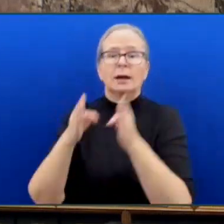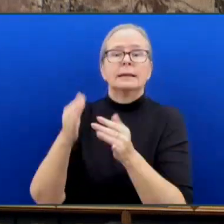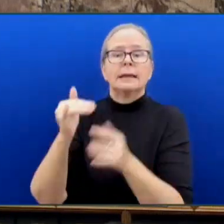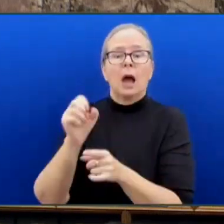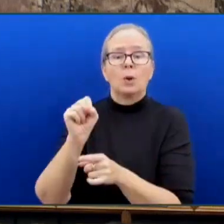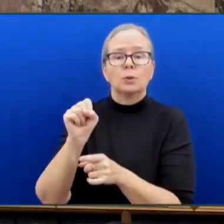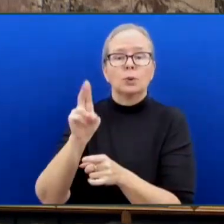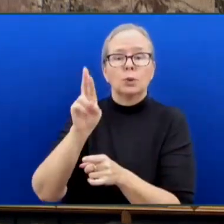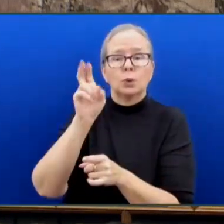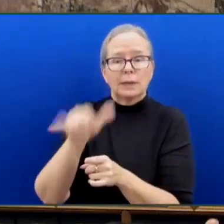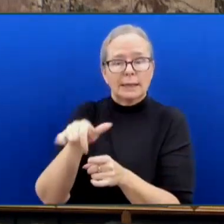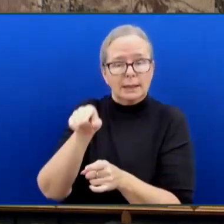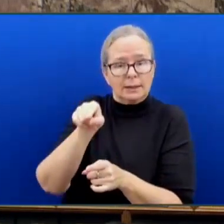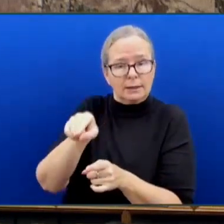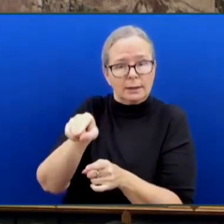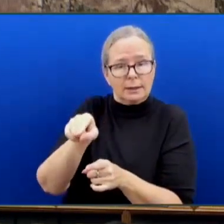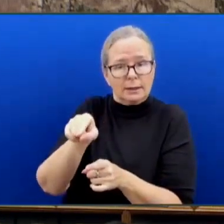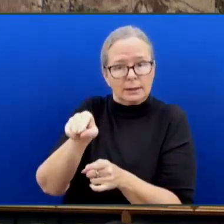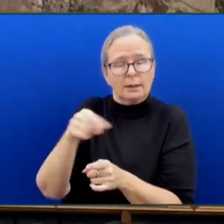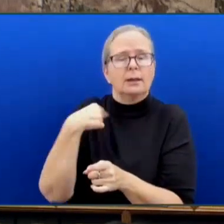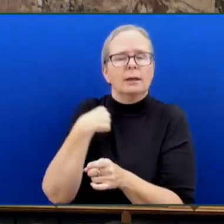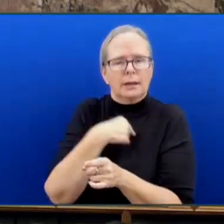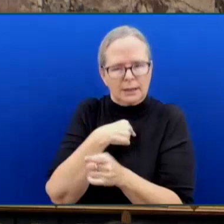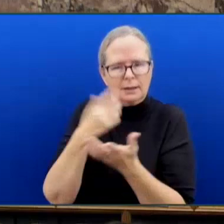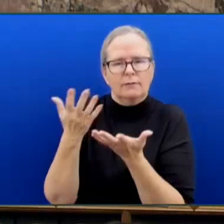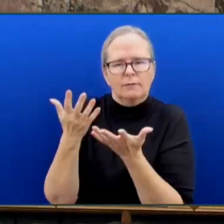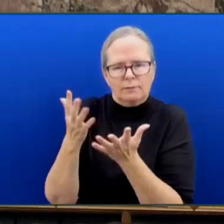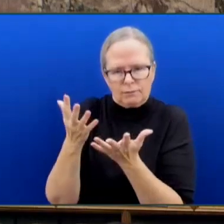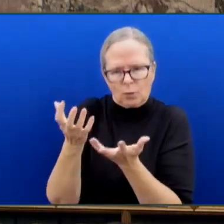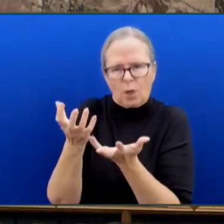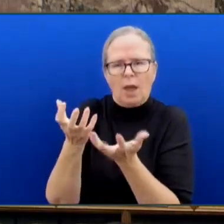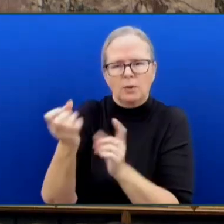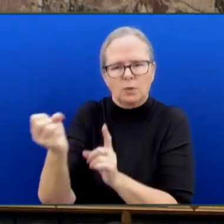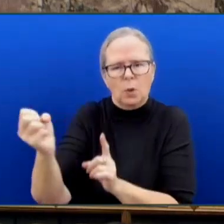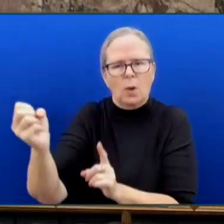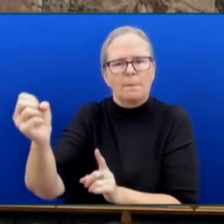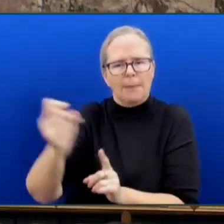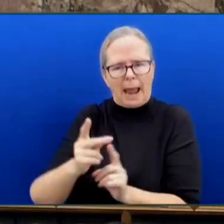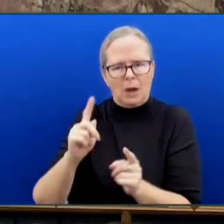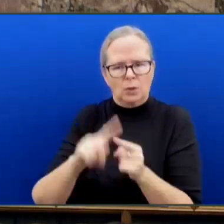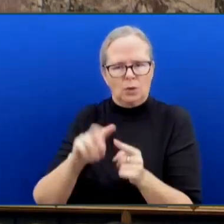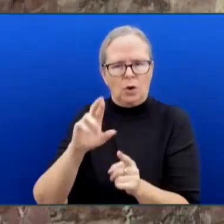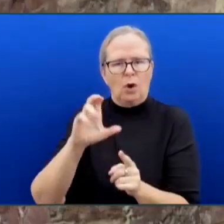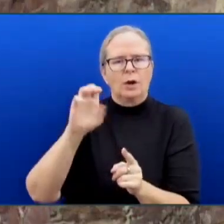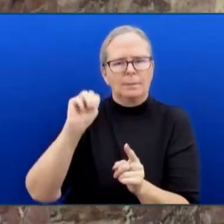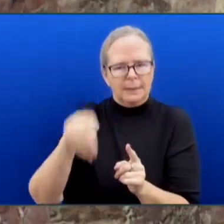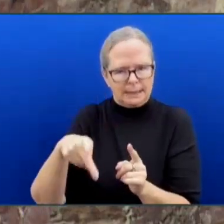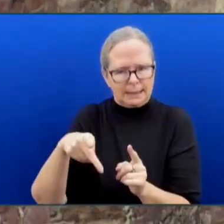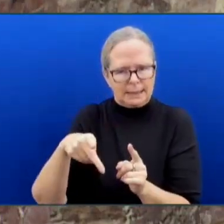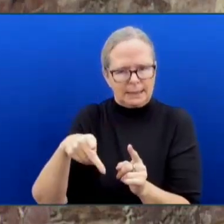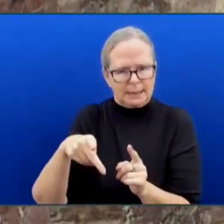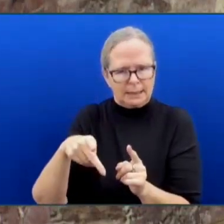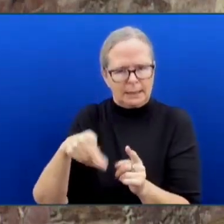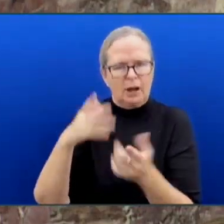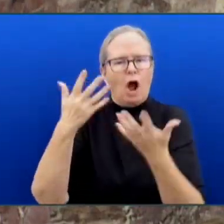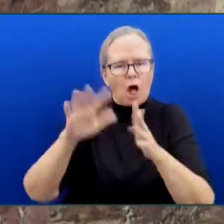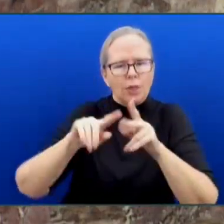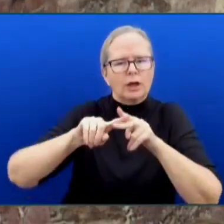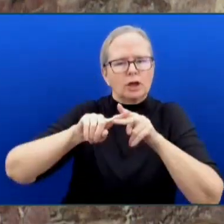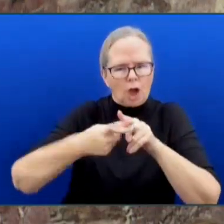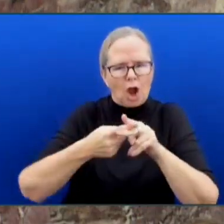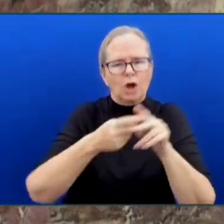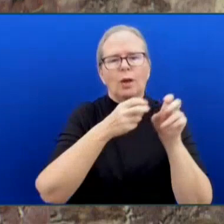RCMP after they were already well into a transition to the Surrey Police Service. The analysis shows by